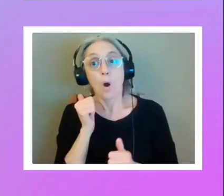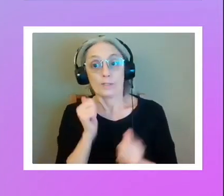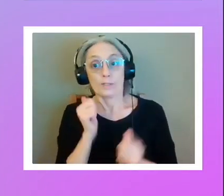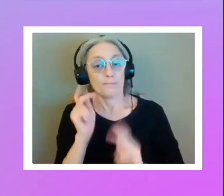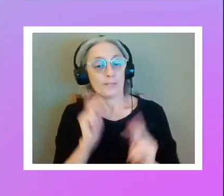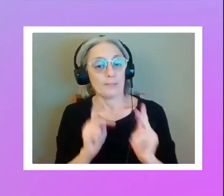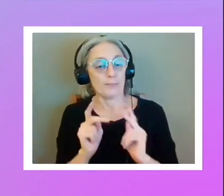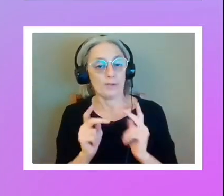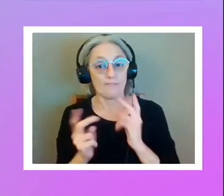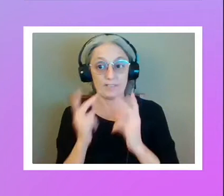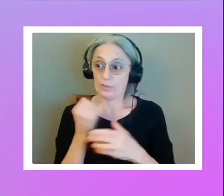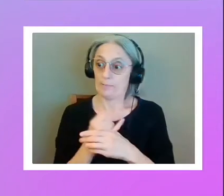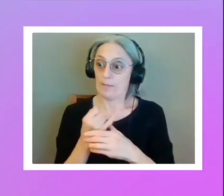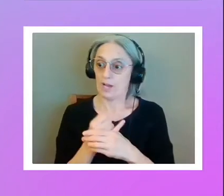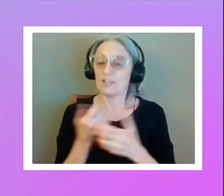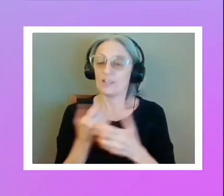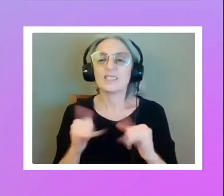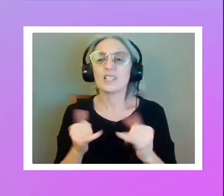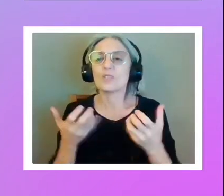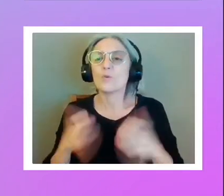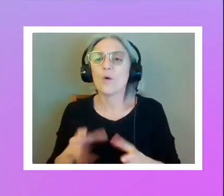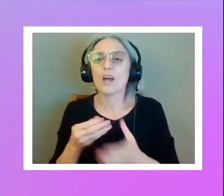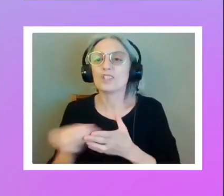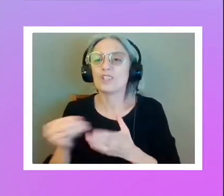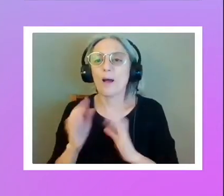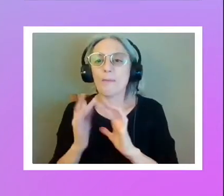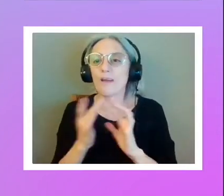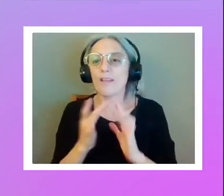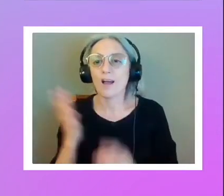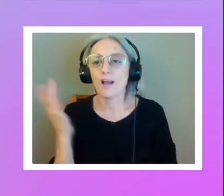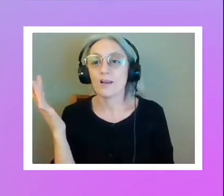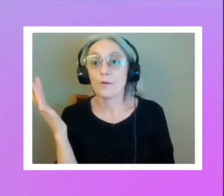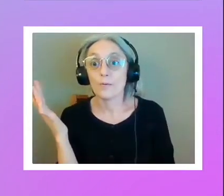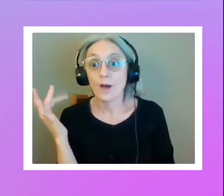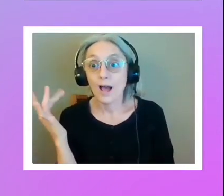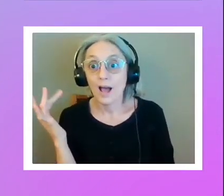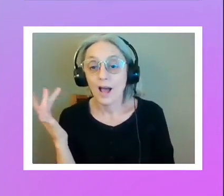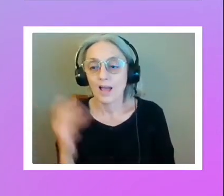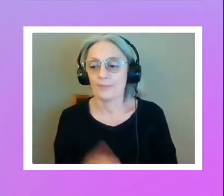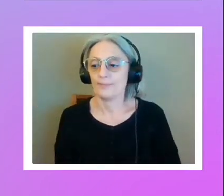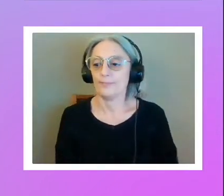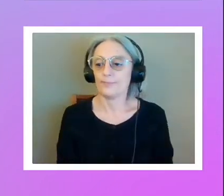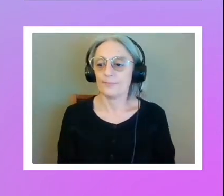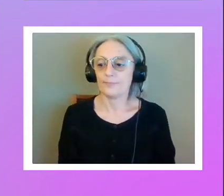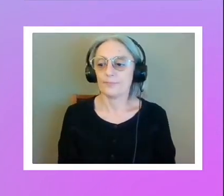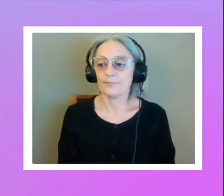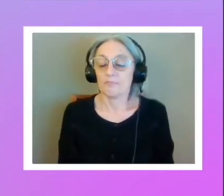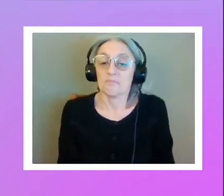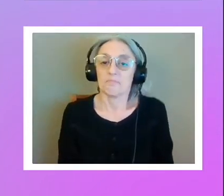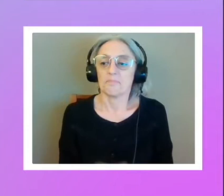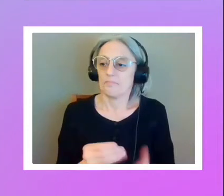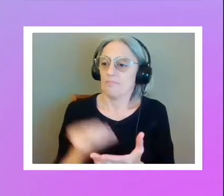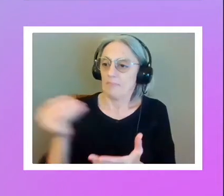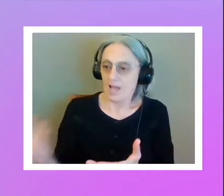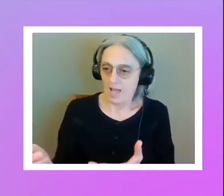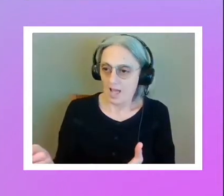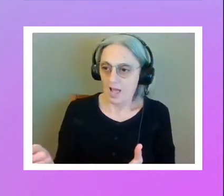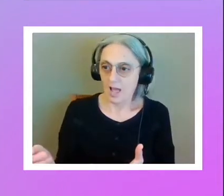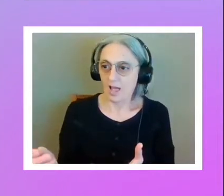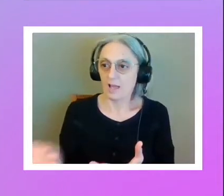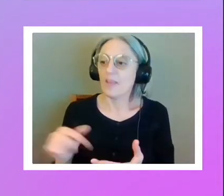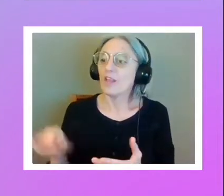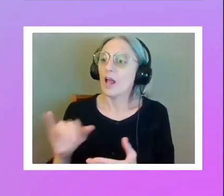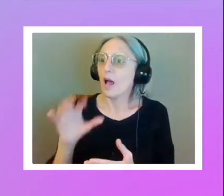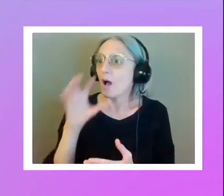visually impaired still. And do you want to know why? They see something, they get something online, they're like, ooh,